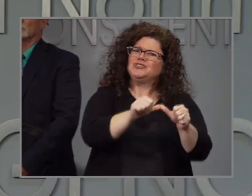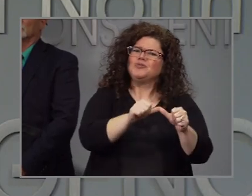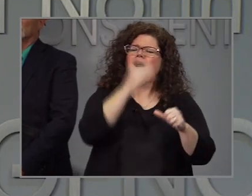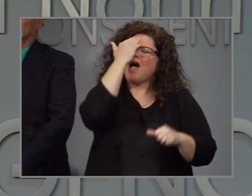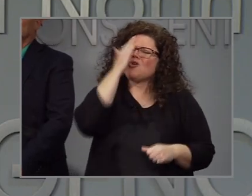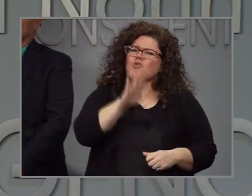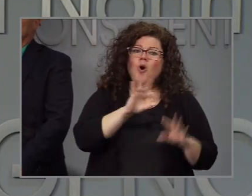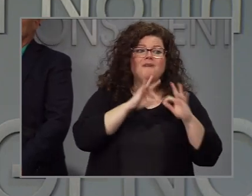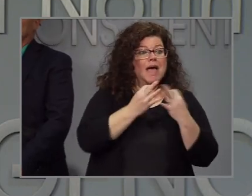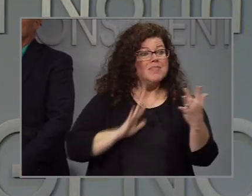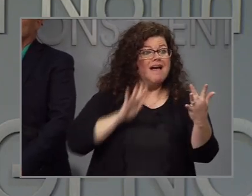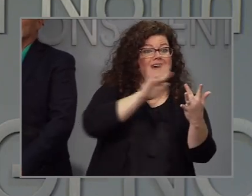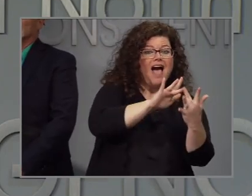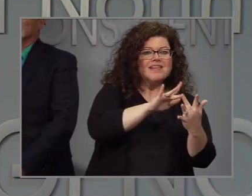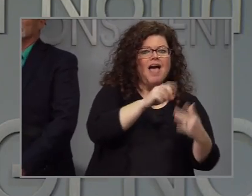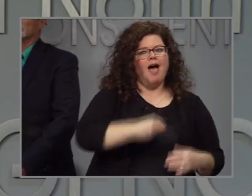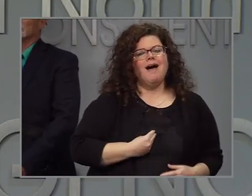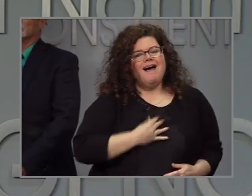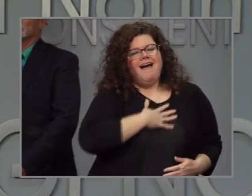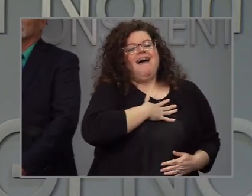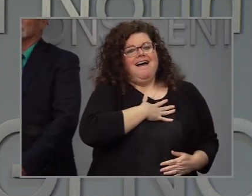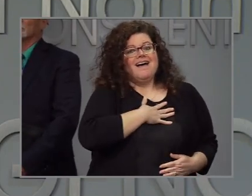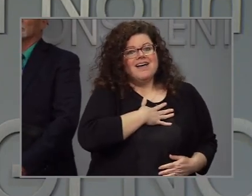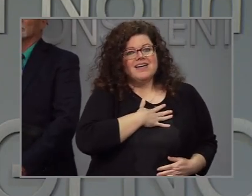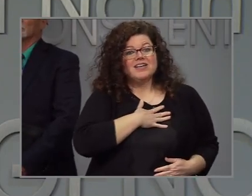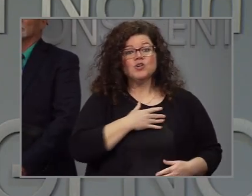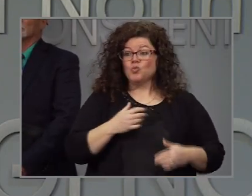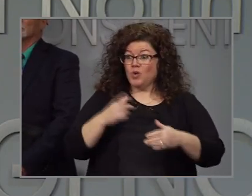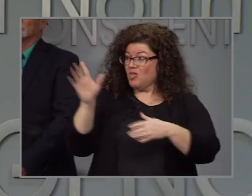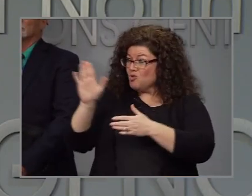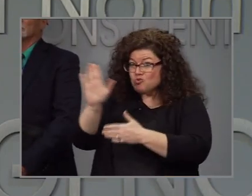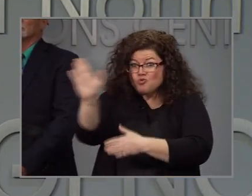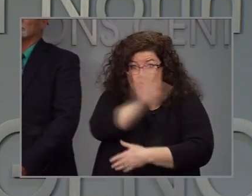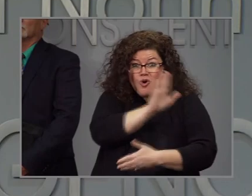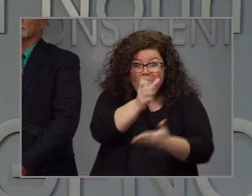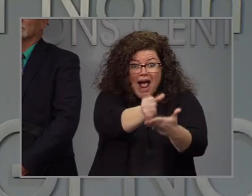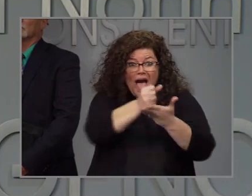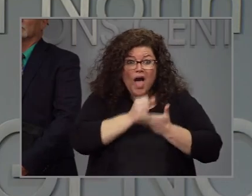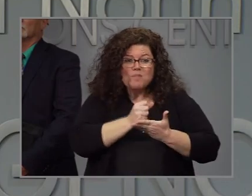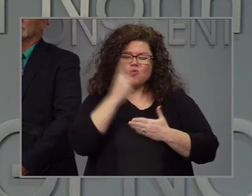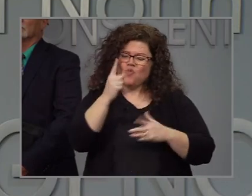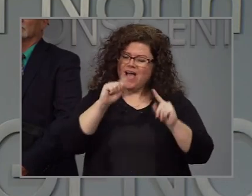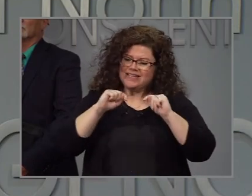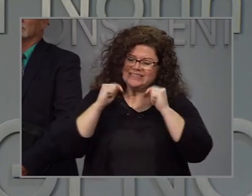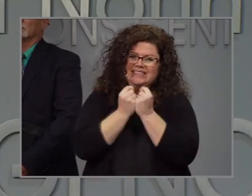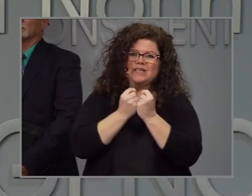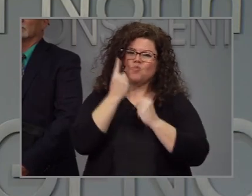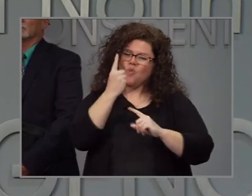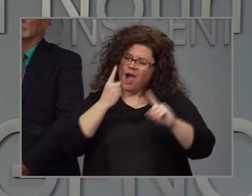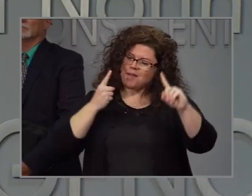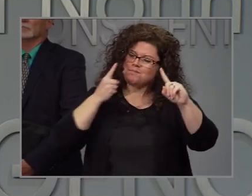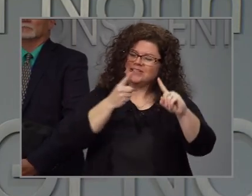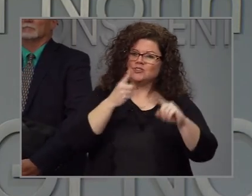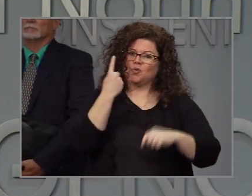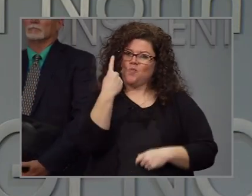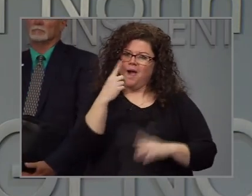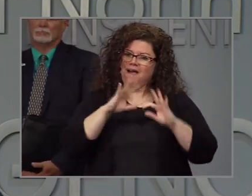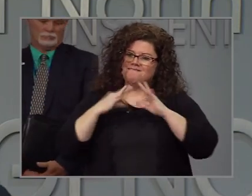they'll appreciate it. And with your help, we'll get through this together as one team, one mission, and one